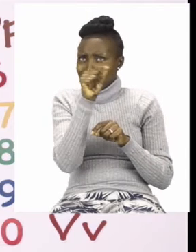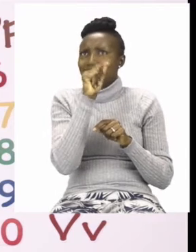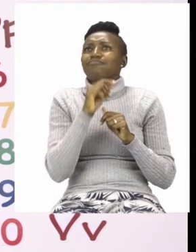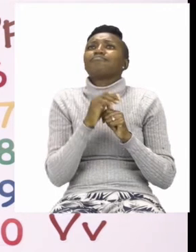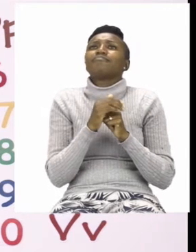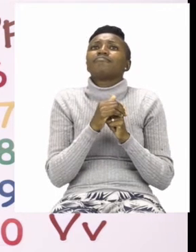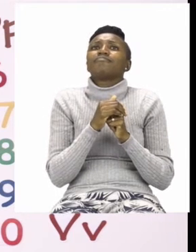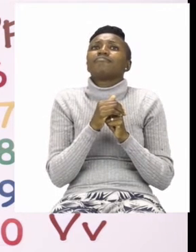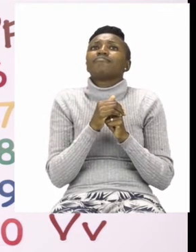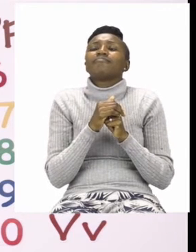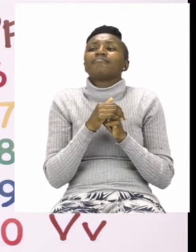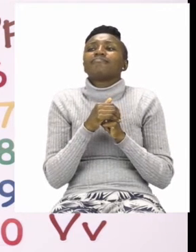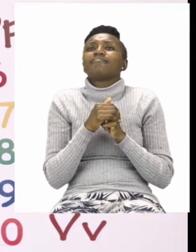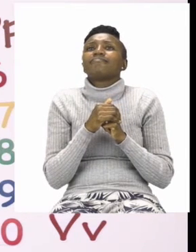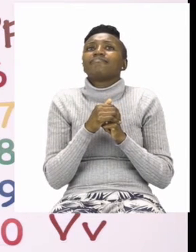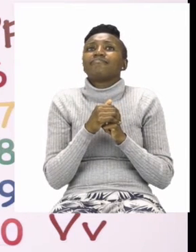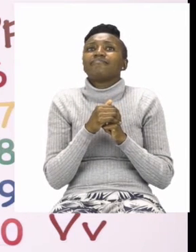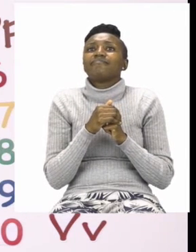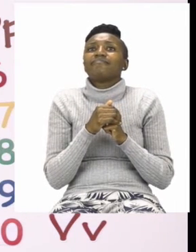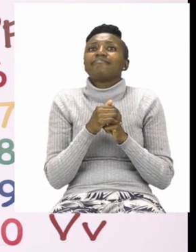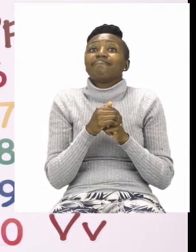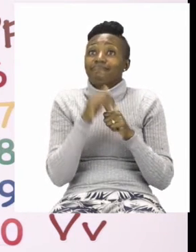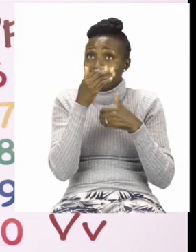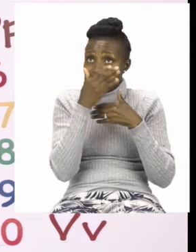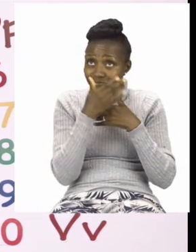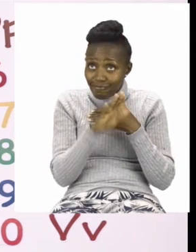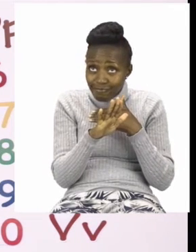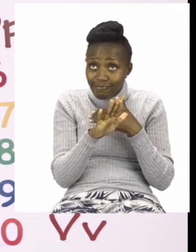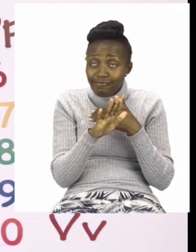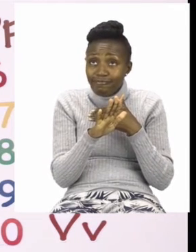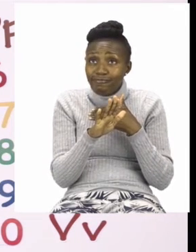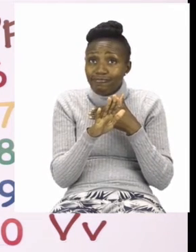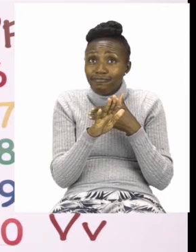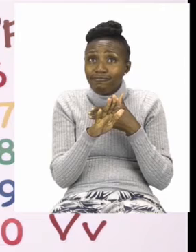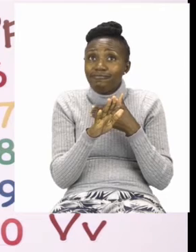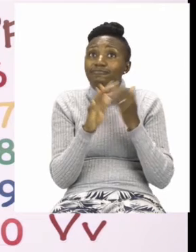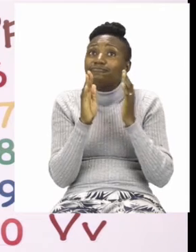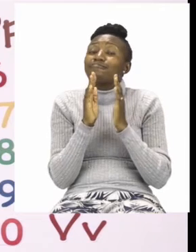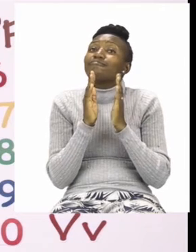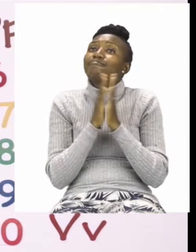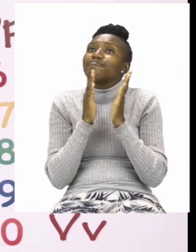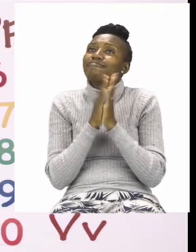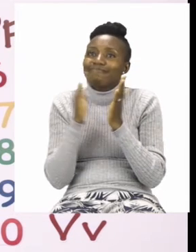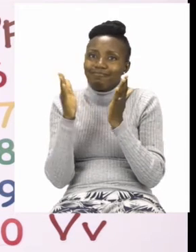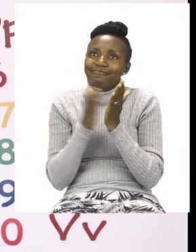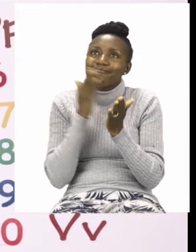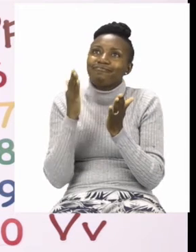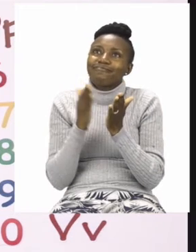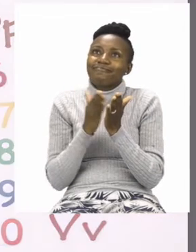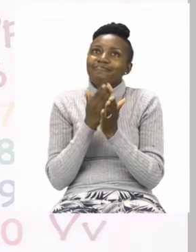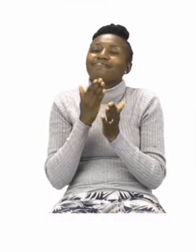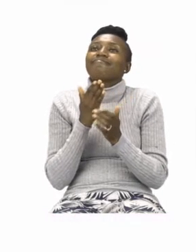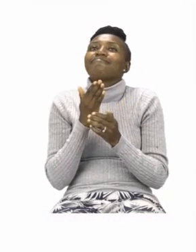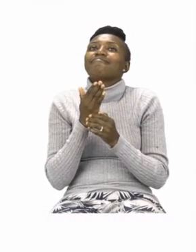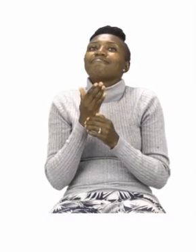name. When you're done with that and the tracing, I would like you to please now turn to the next page,